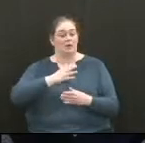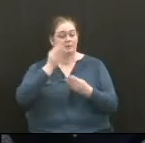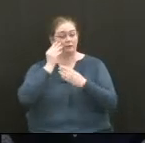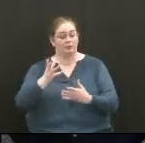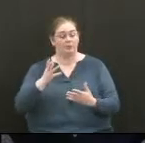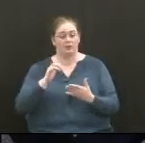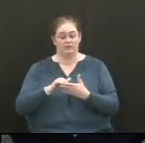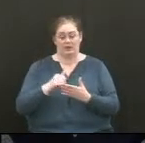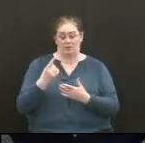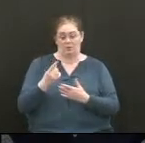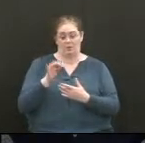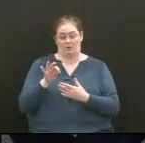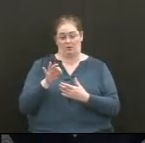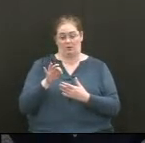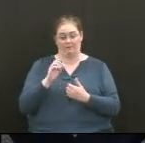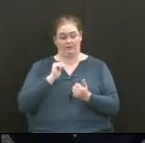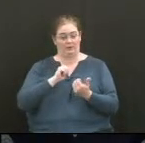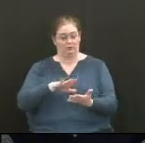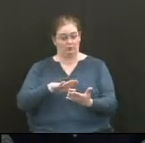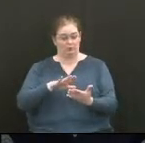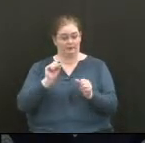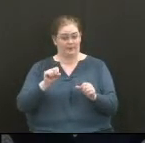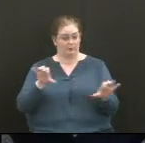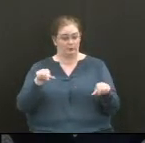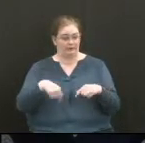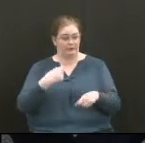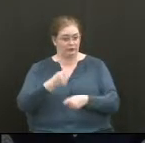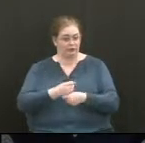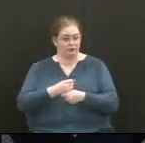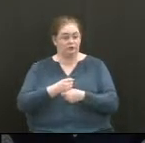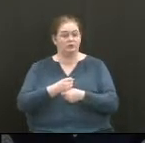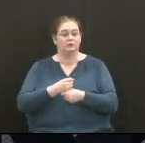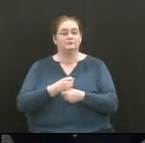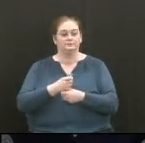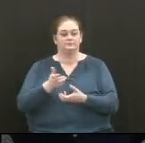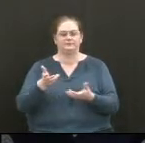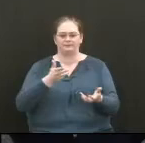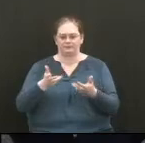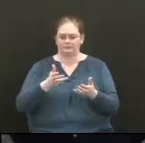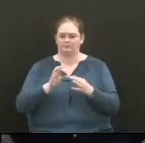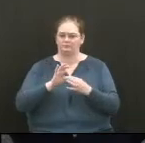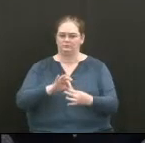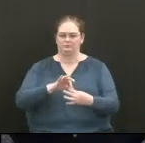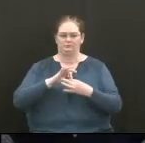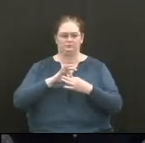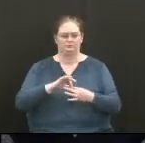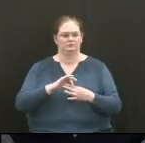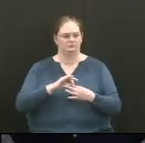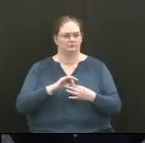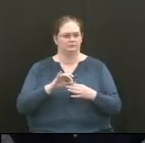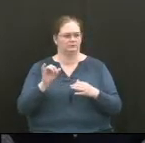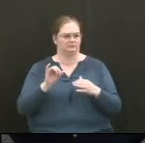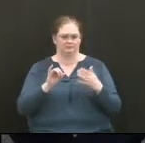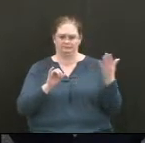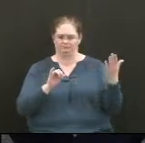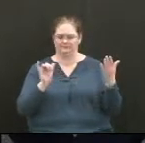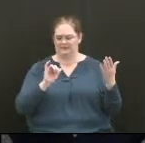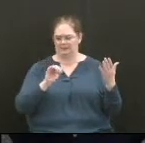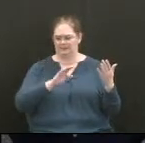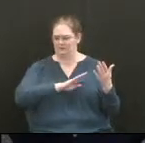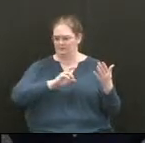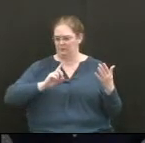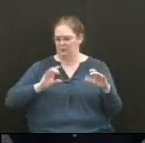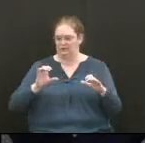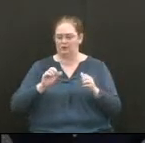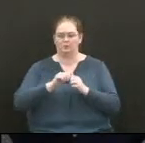that one of the approaches we've been able to take this year has been working very collaboratively, just as this board has worked very collaboratively